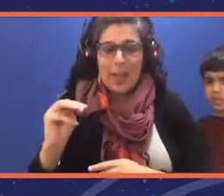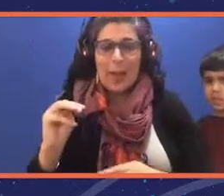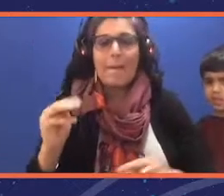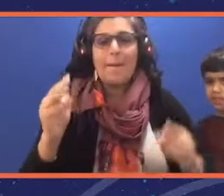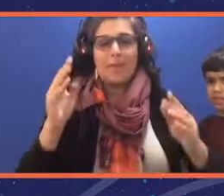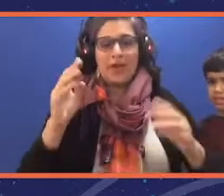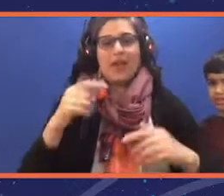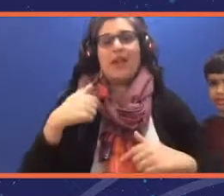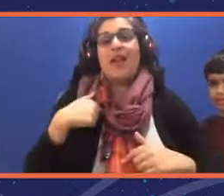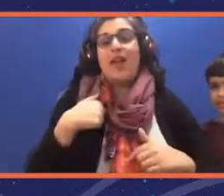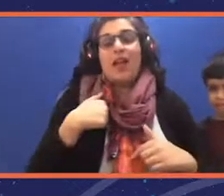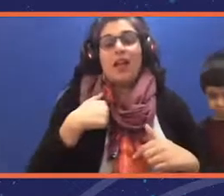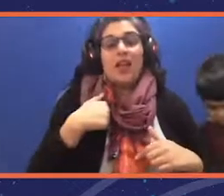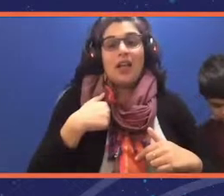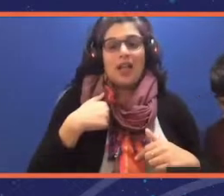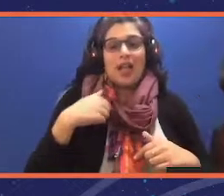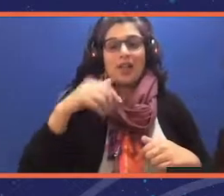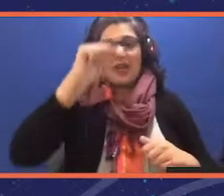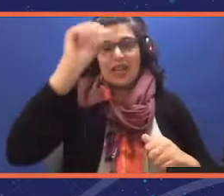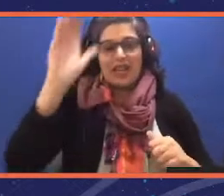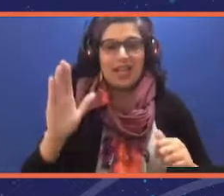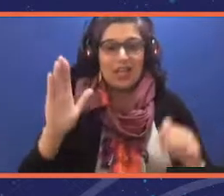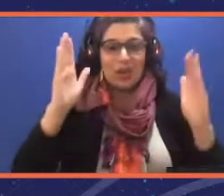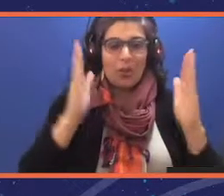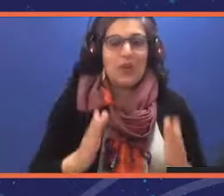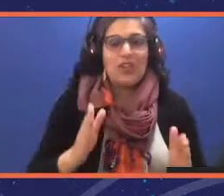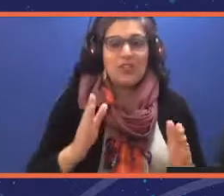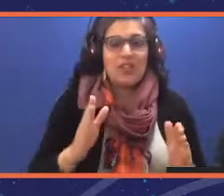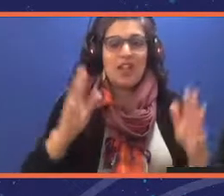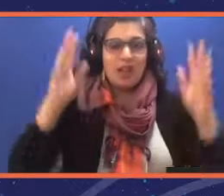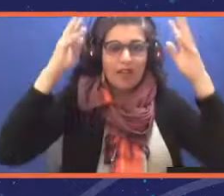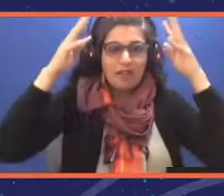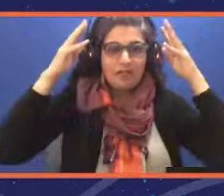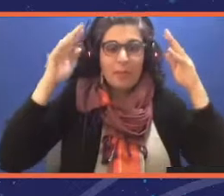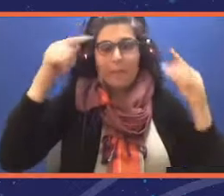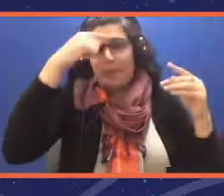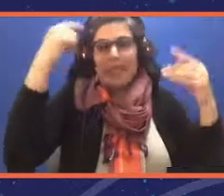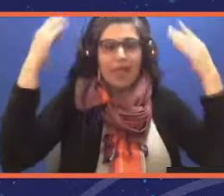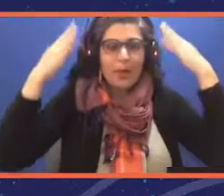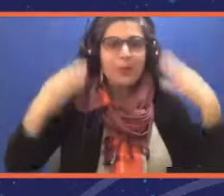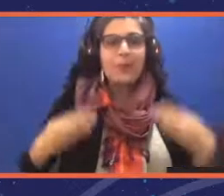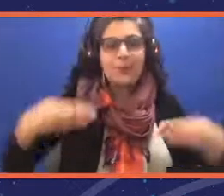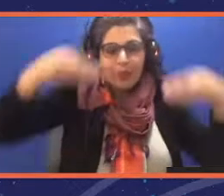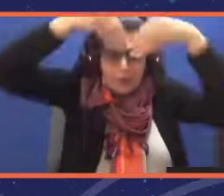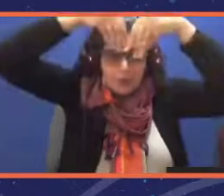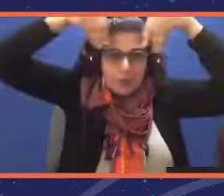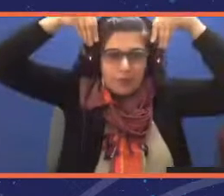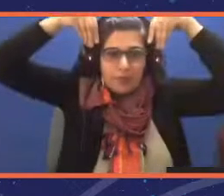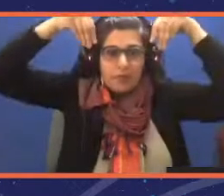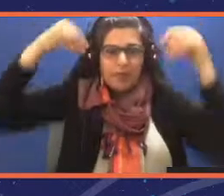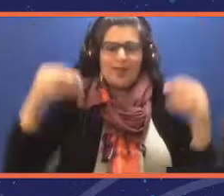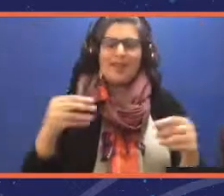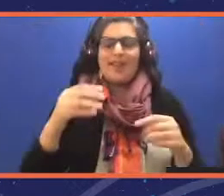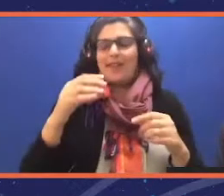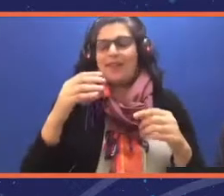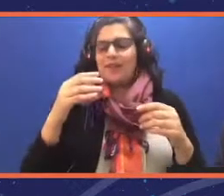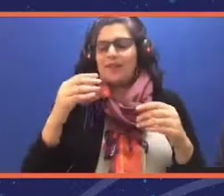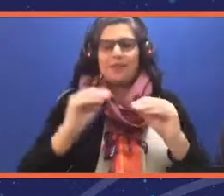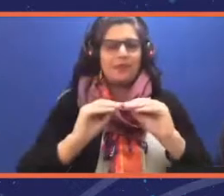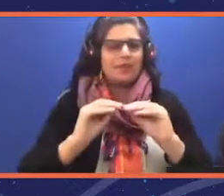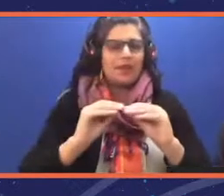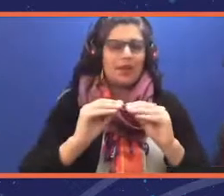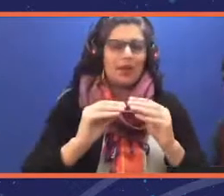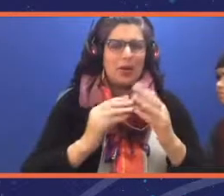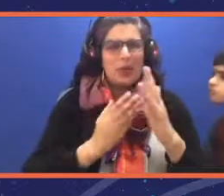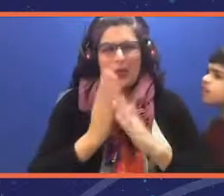with long black hair, thick bangs. I have some plastic clear glasses on today and some